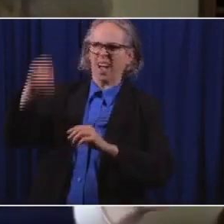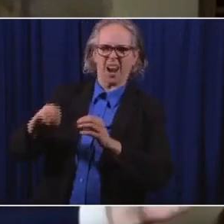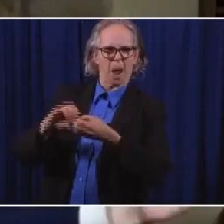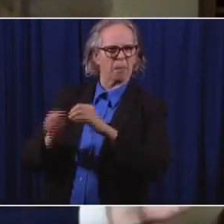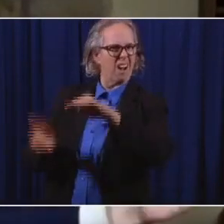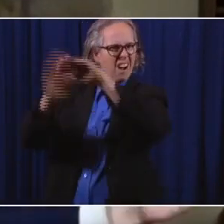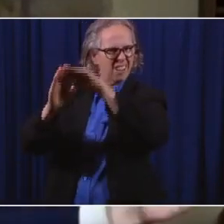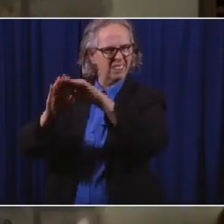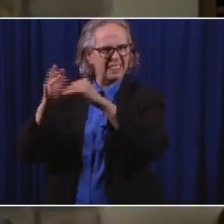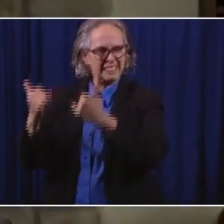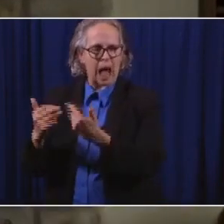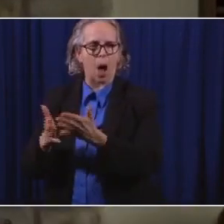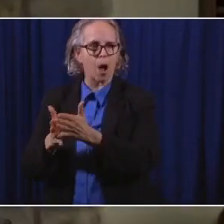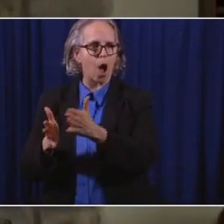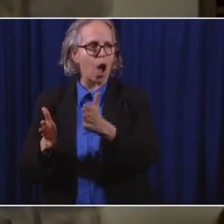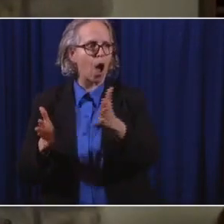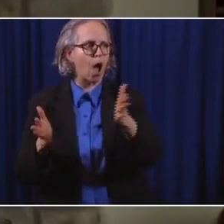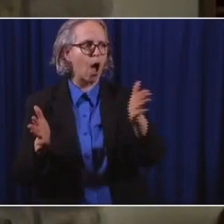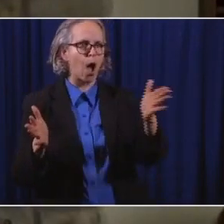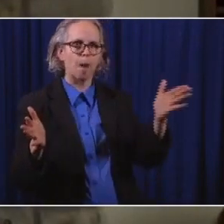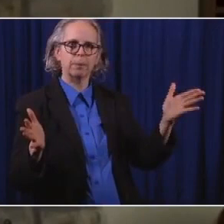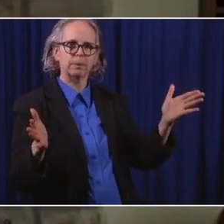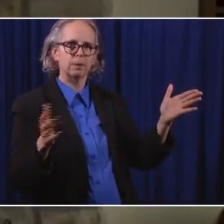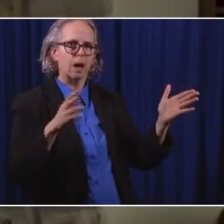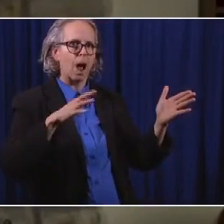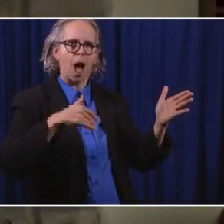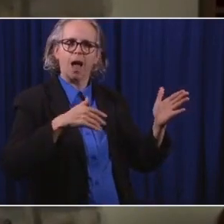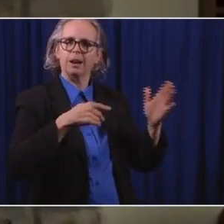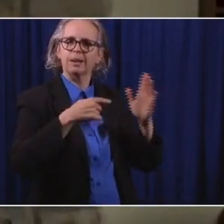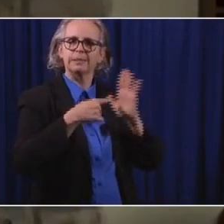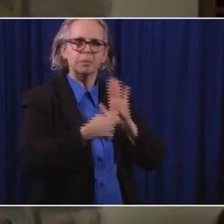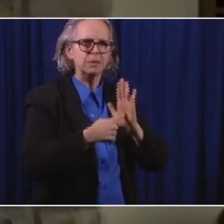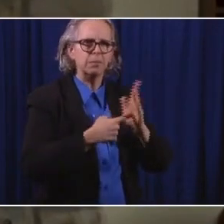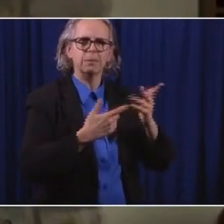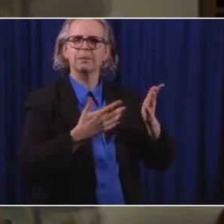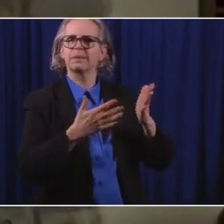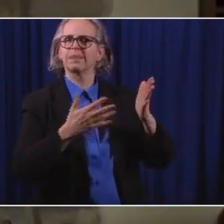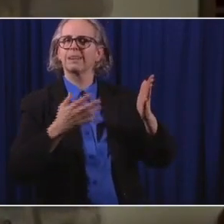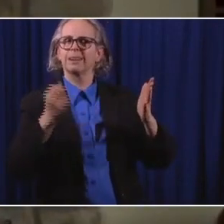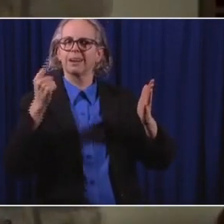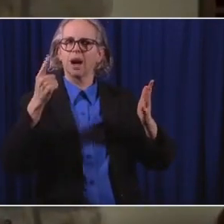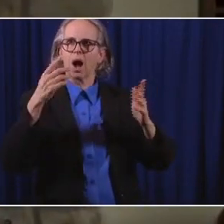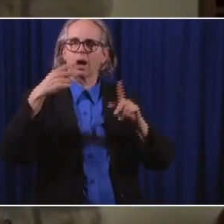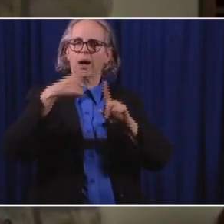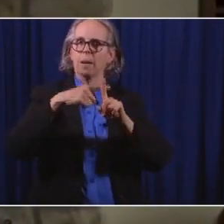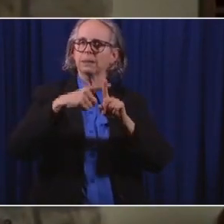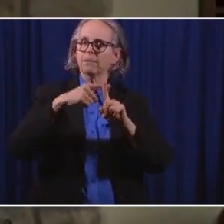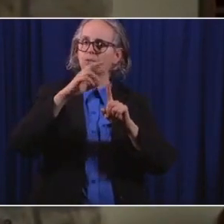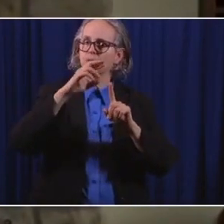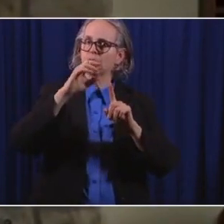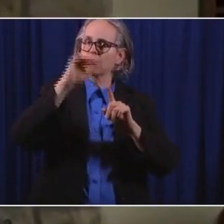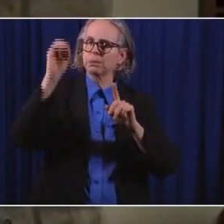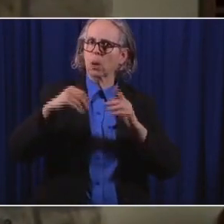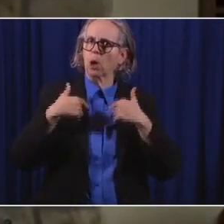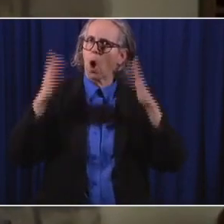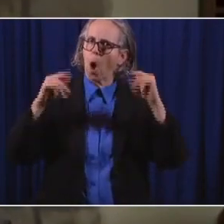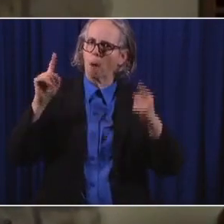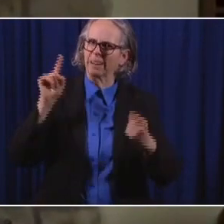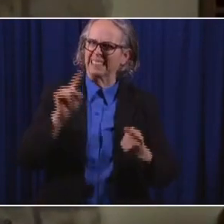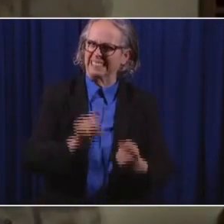much broader group, and the positivity numbers should be coming down. They haven't been coming down, they've been going up. They went from